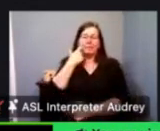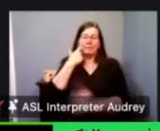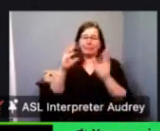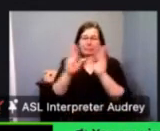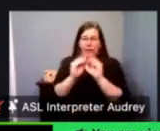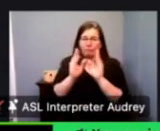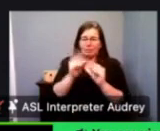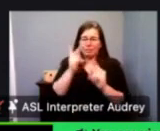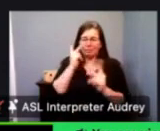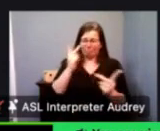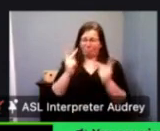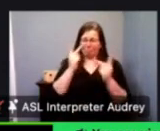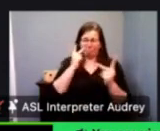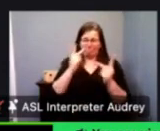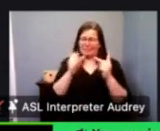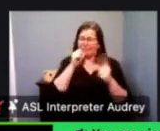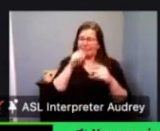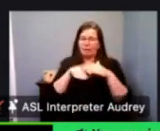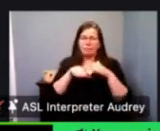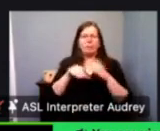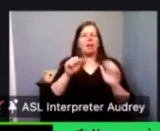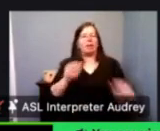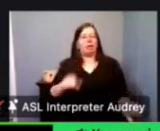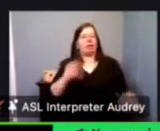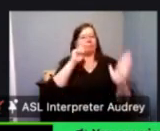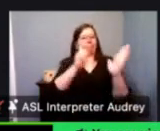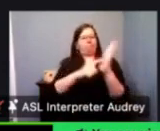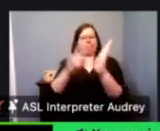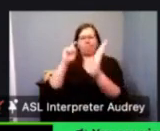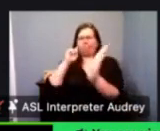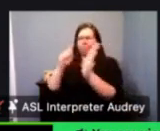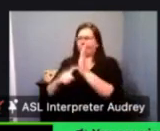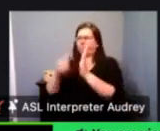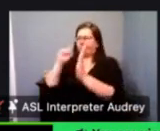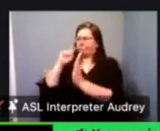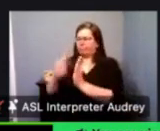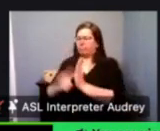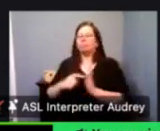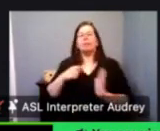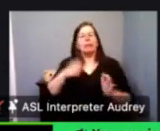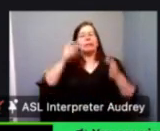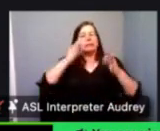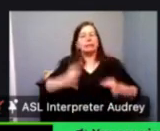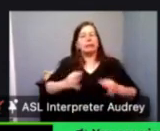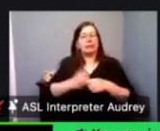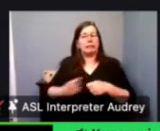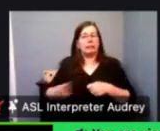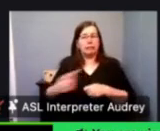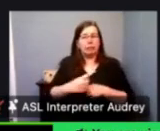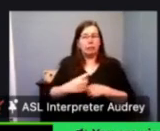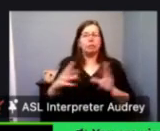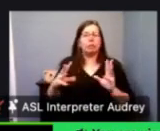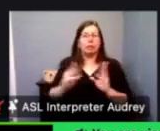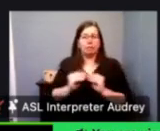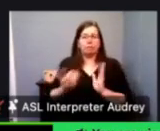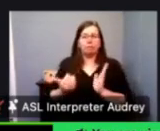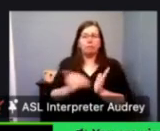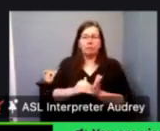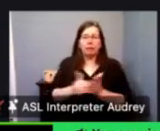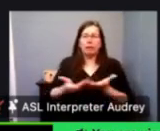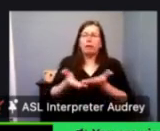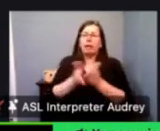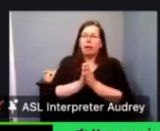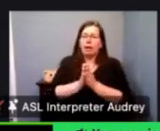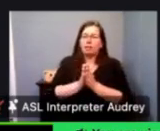that things were not accessible and I could point them out, and I made the decision that this coming up year, when that conference comes around and they ask